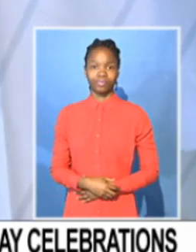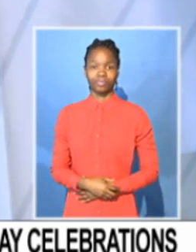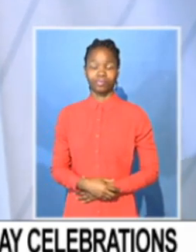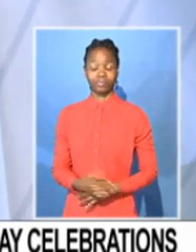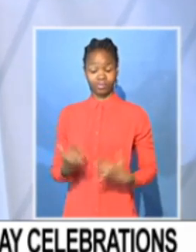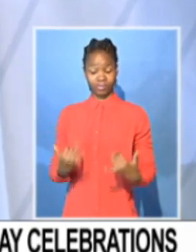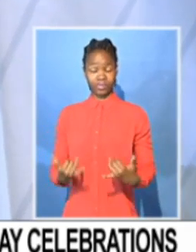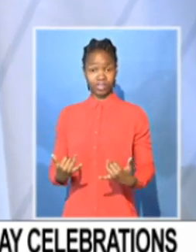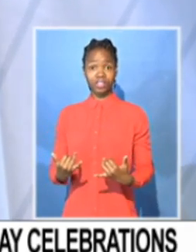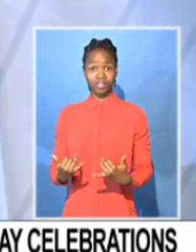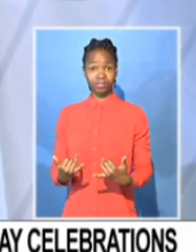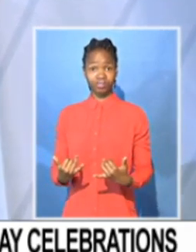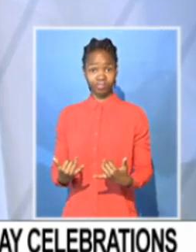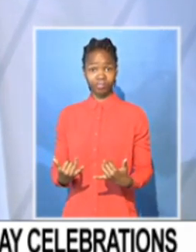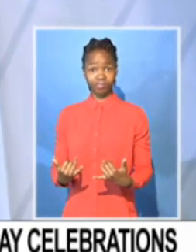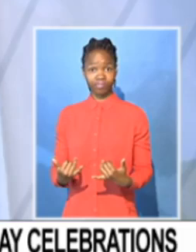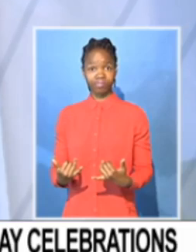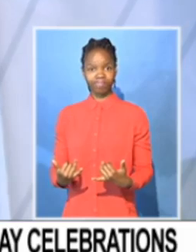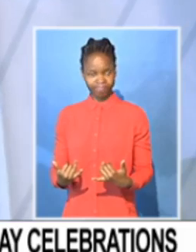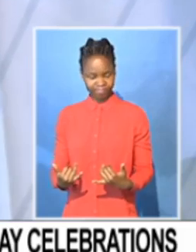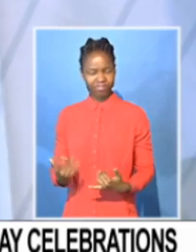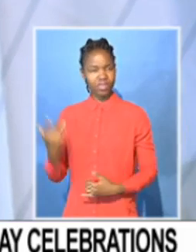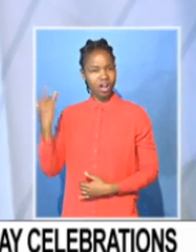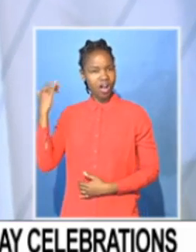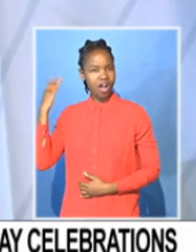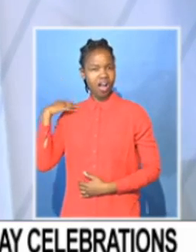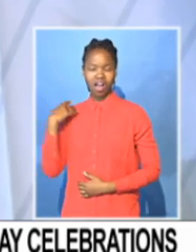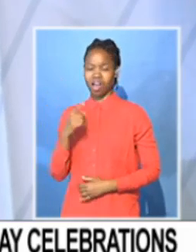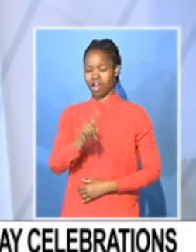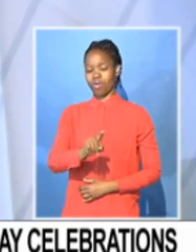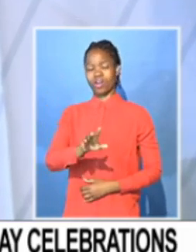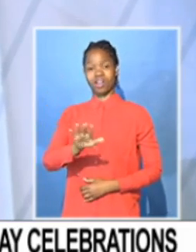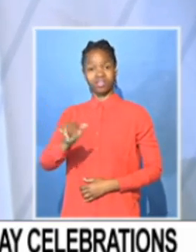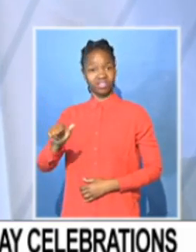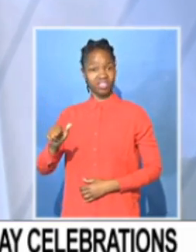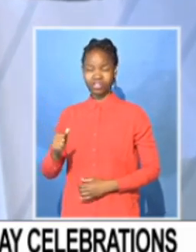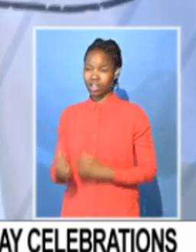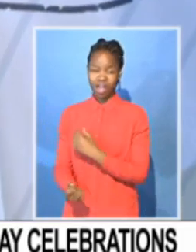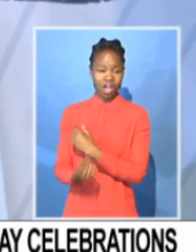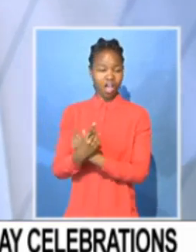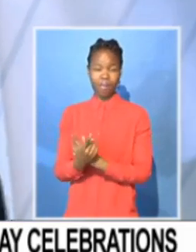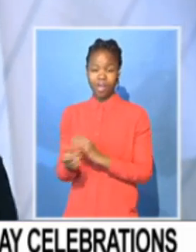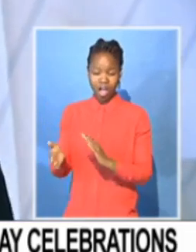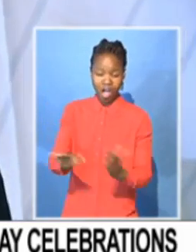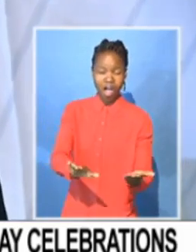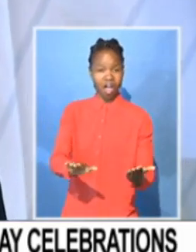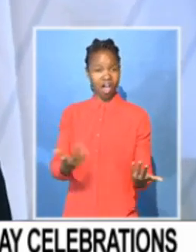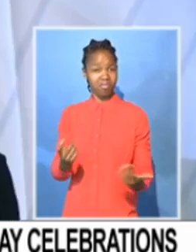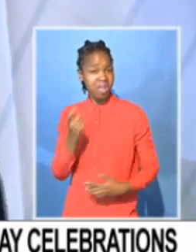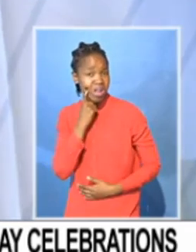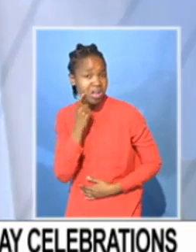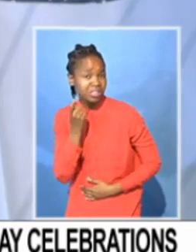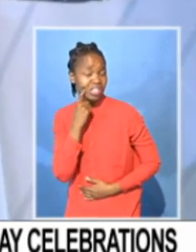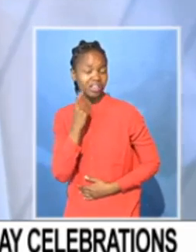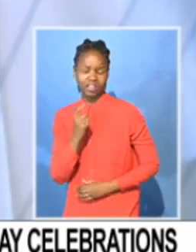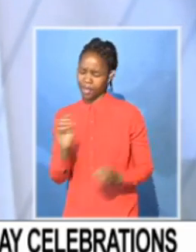that this freedom did not come easily. Many of